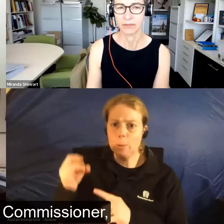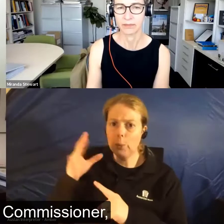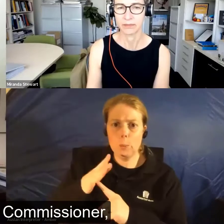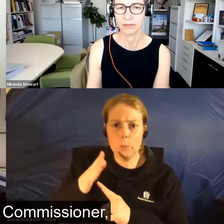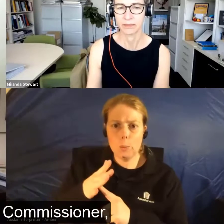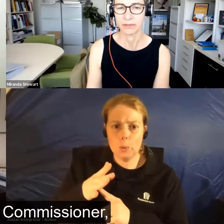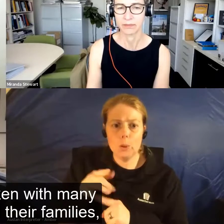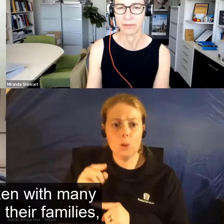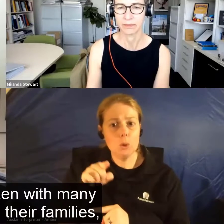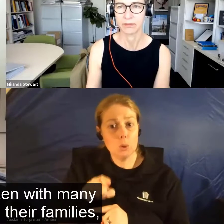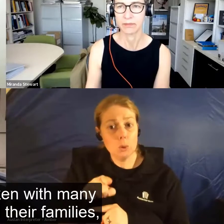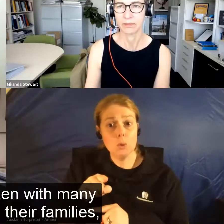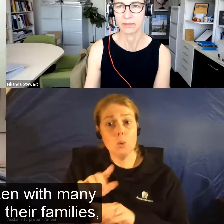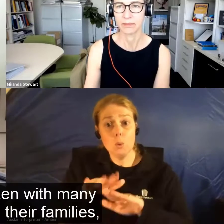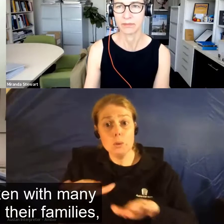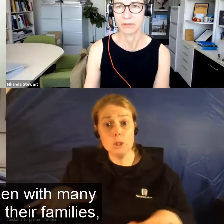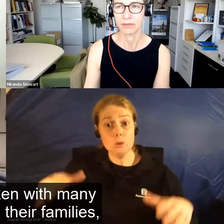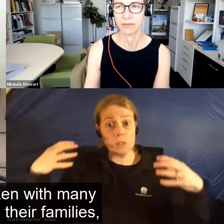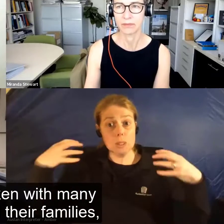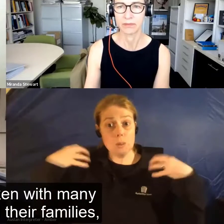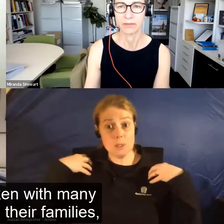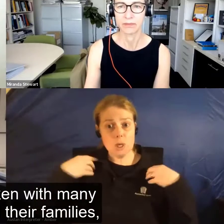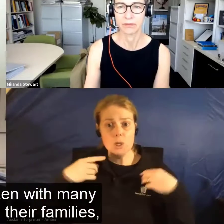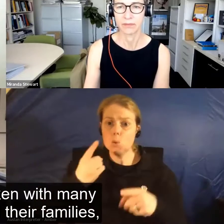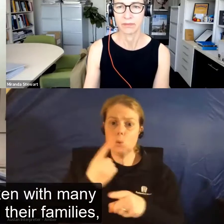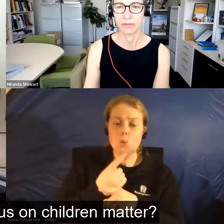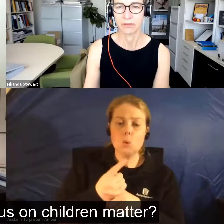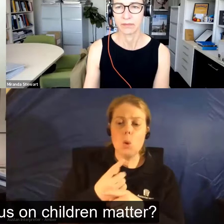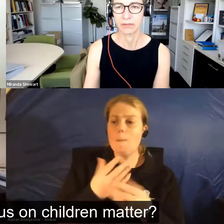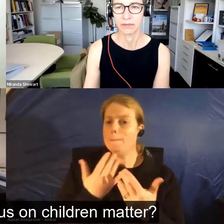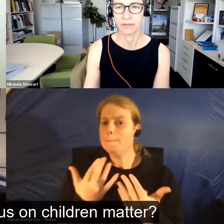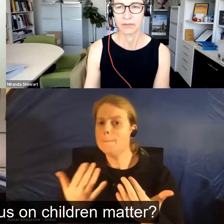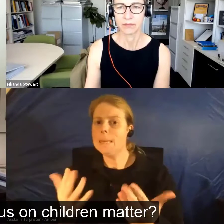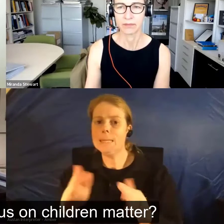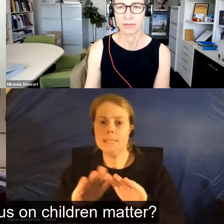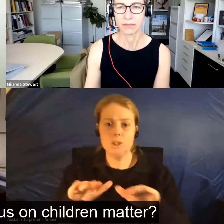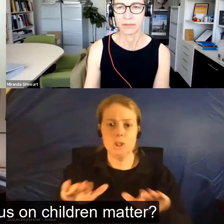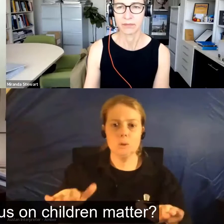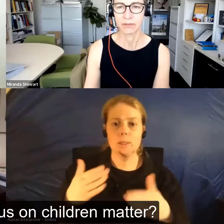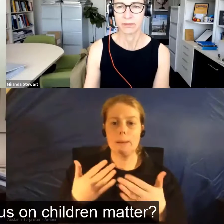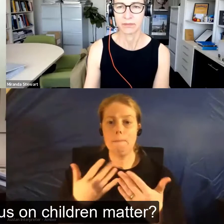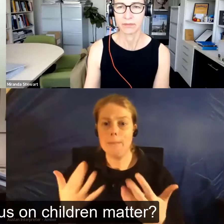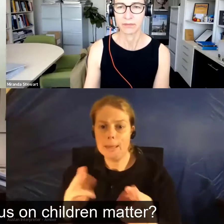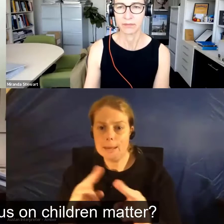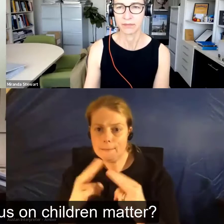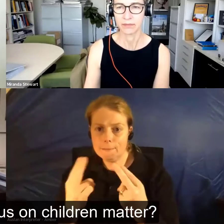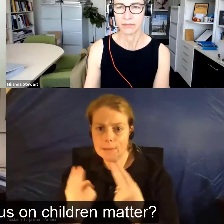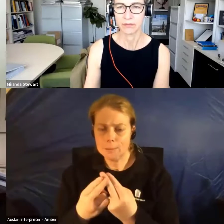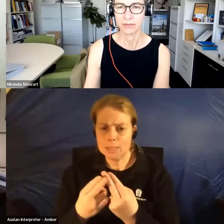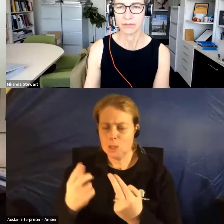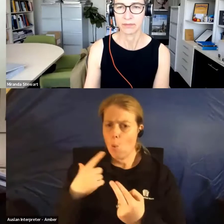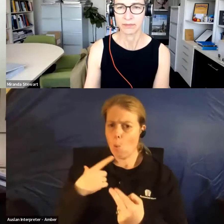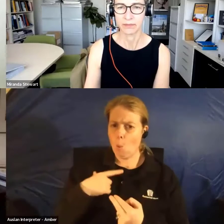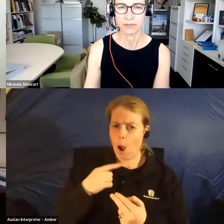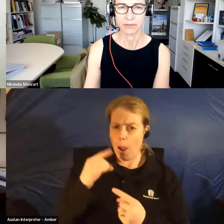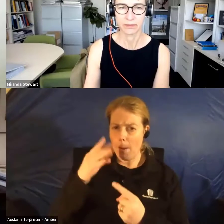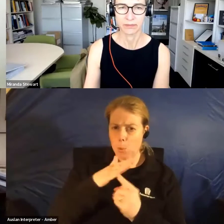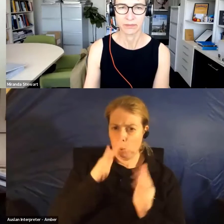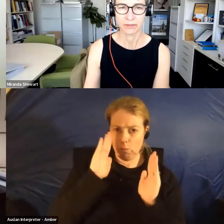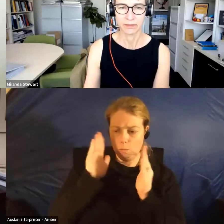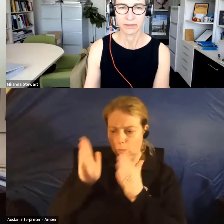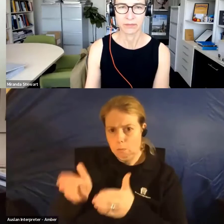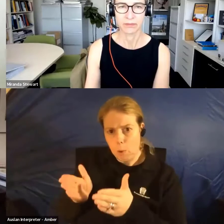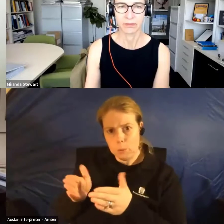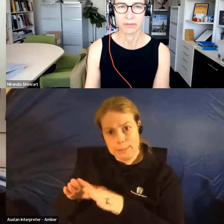Children's Commissioner, you've spoken with many children and their families. So why does a focus on children matter?